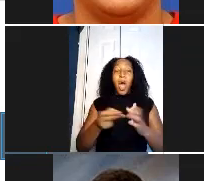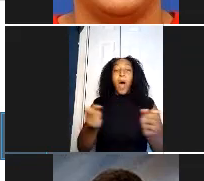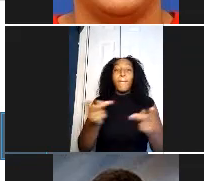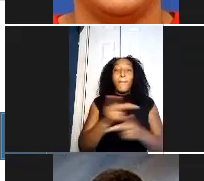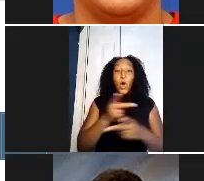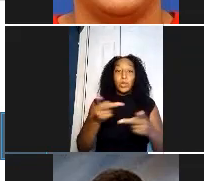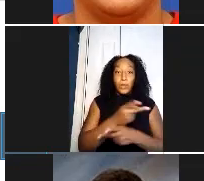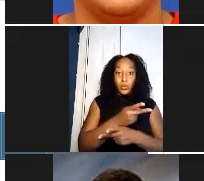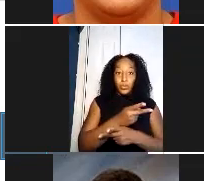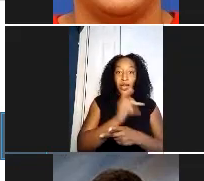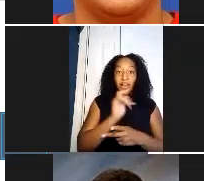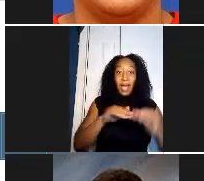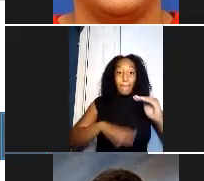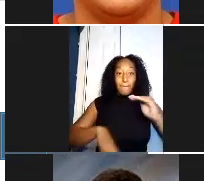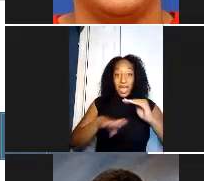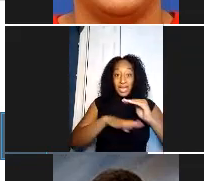So